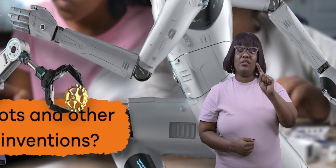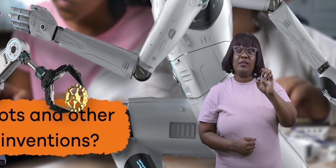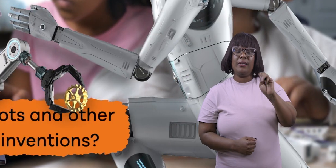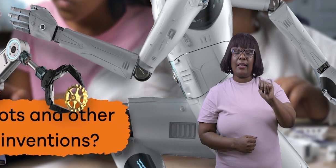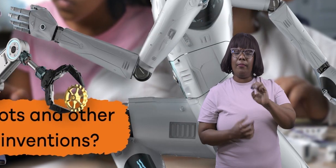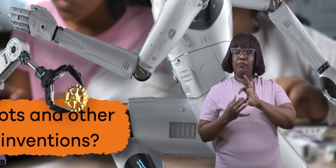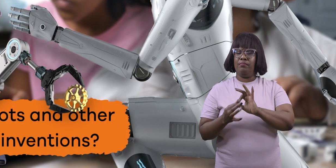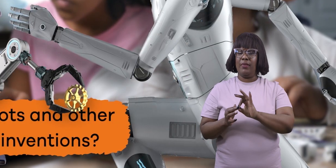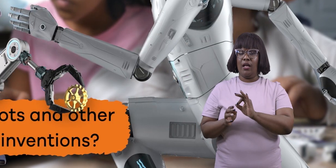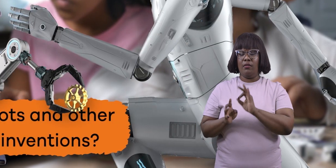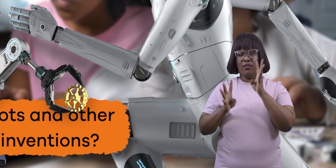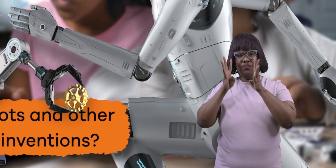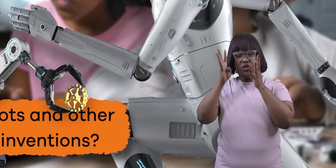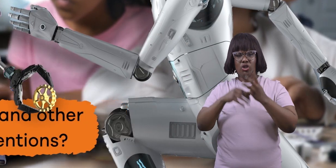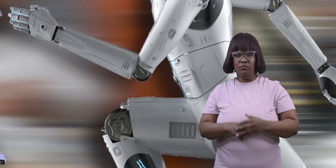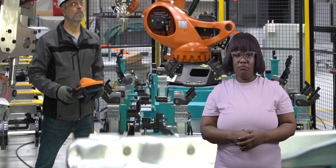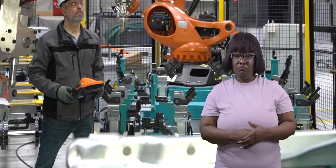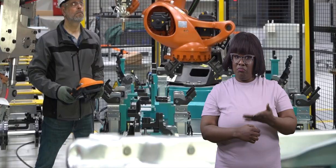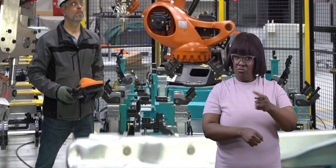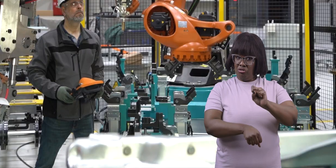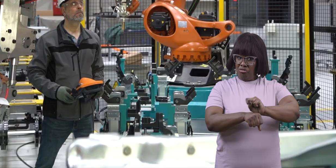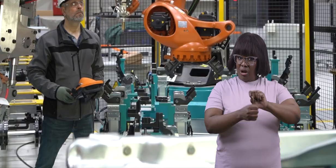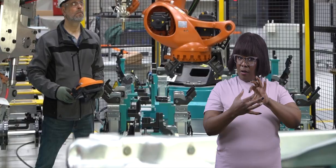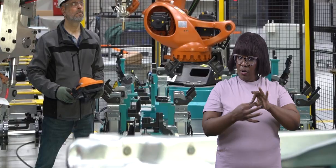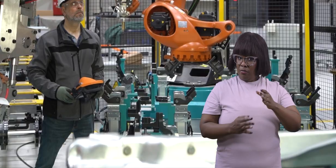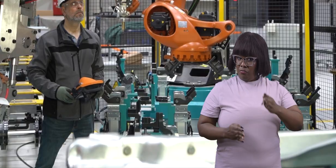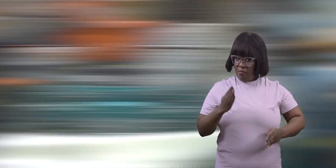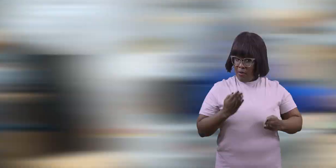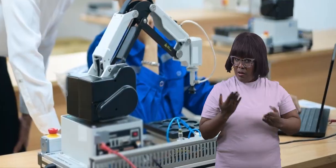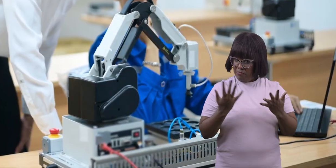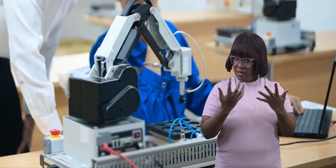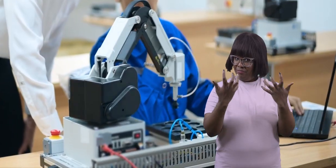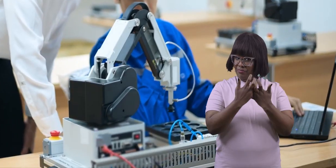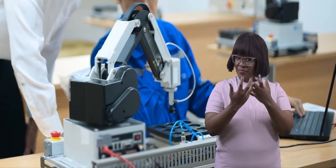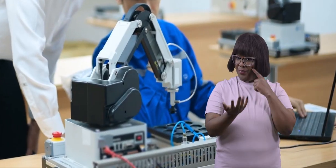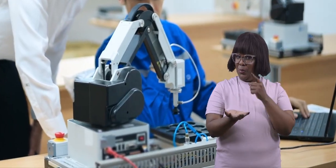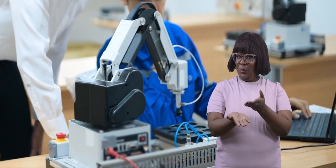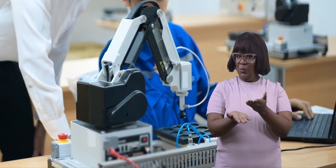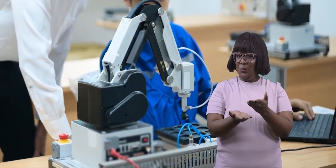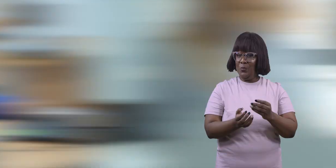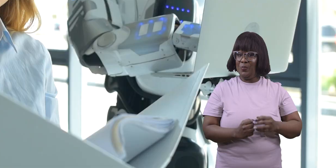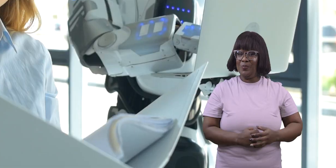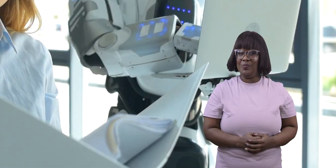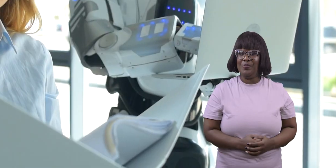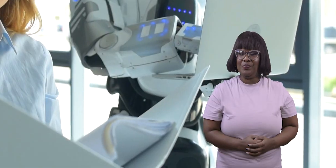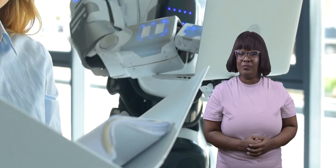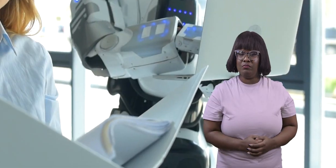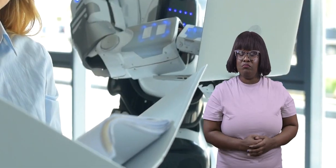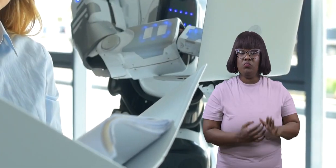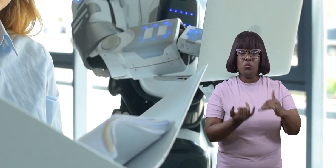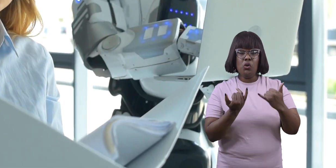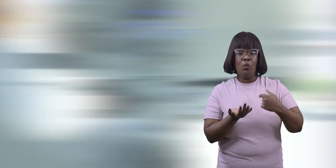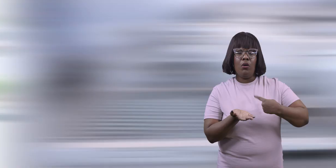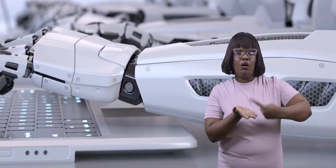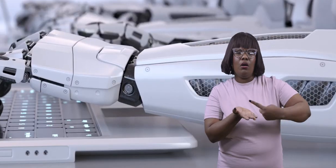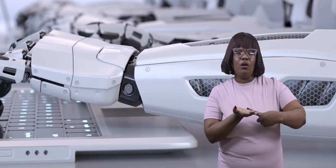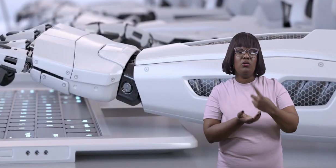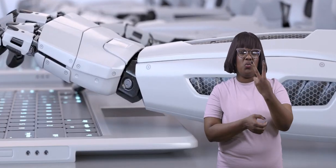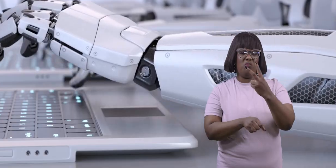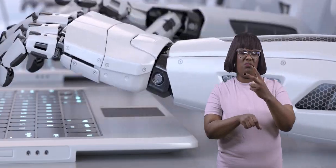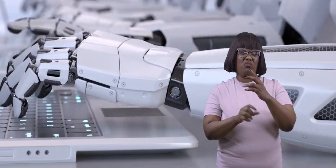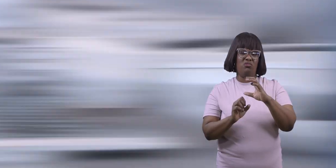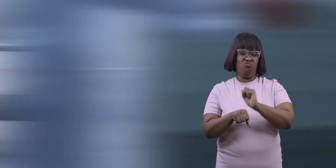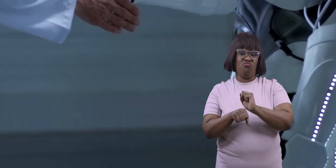other STEM-related inventions? If so, a career in robotics might be for you. Today,